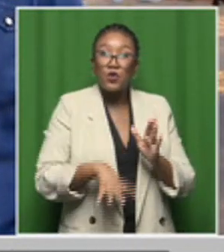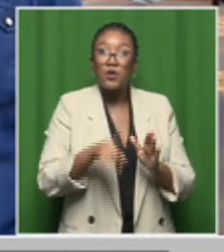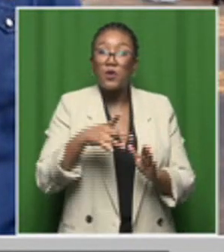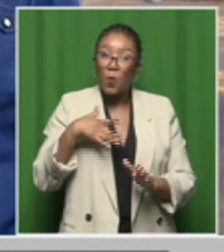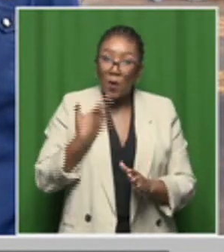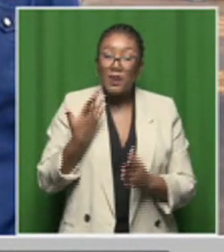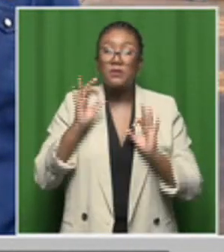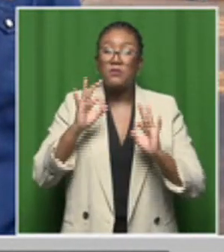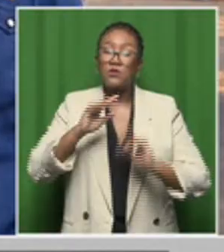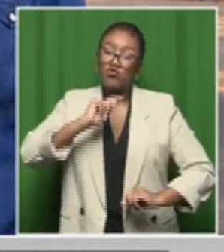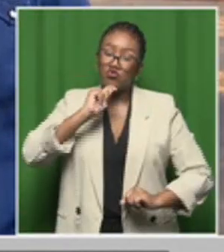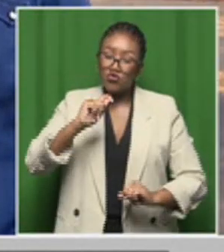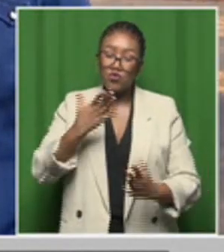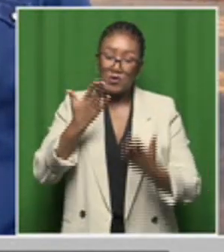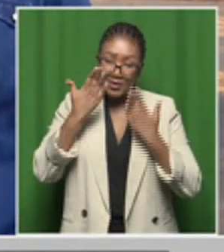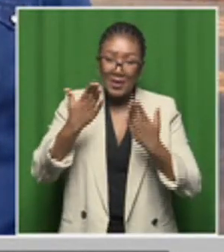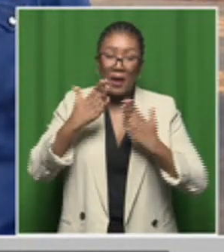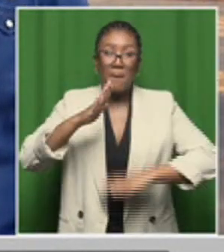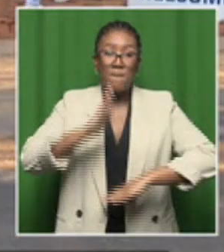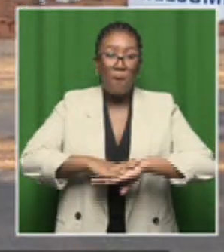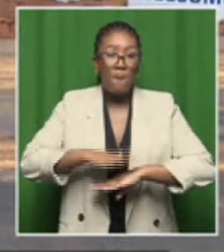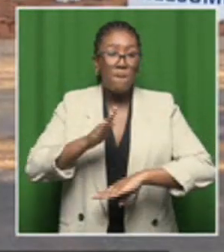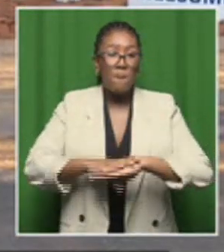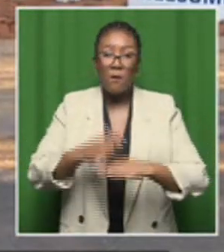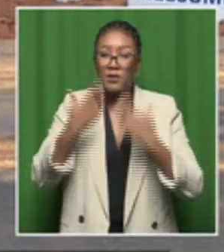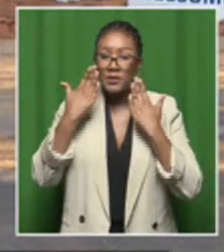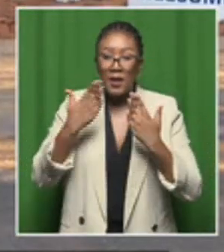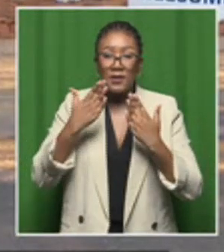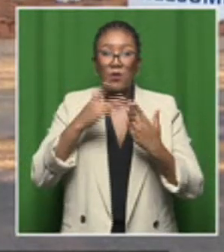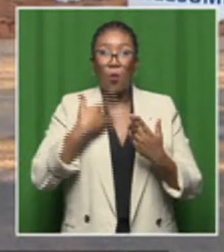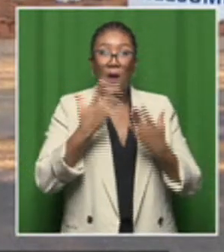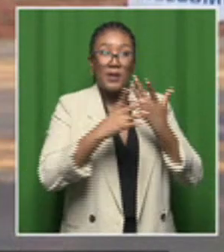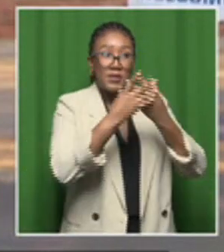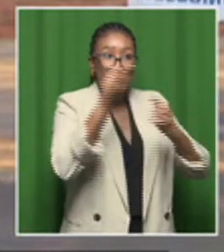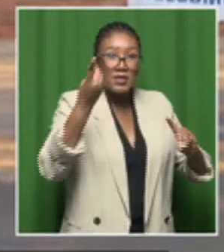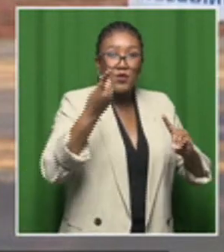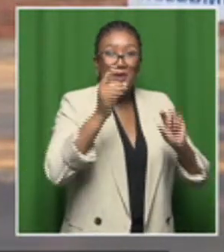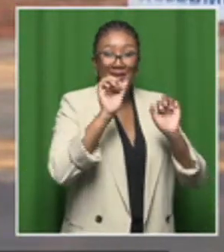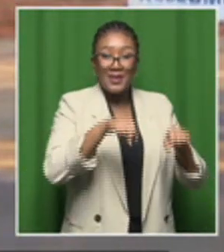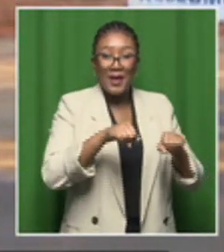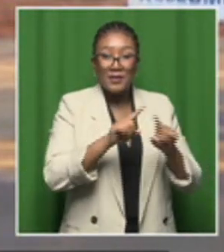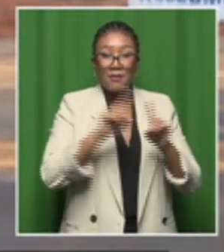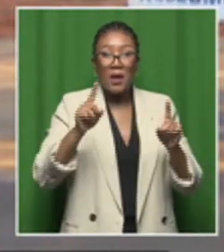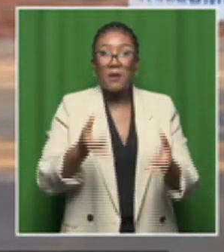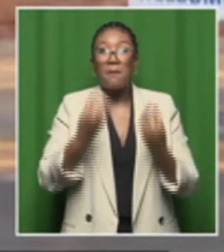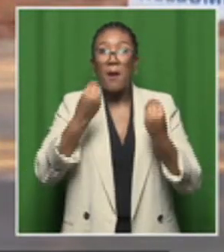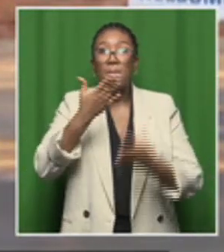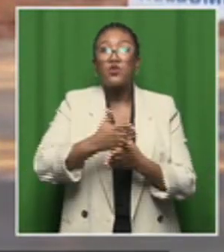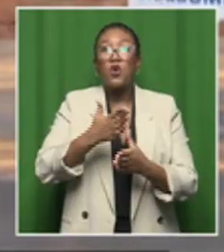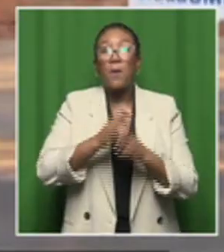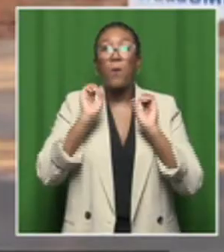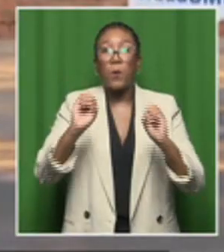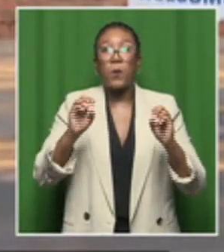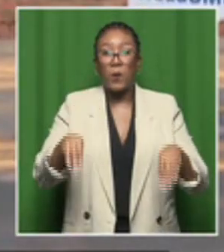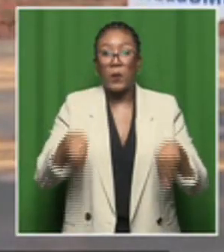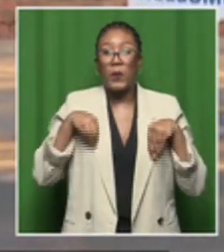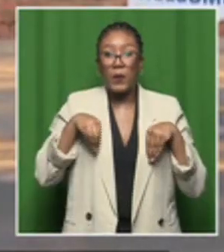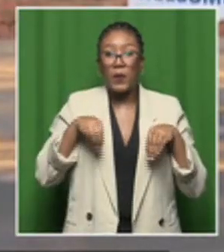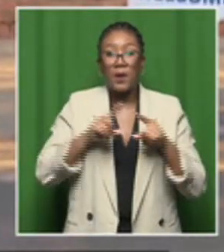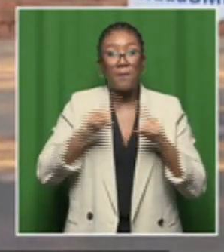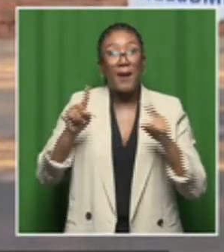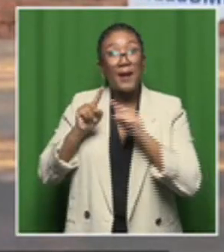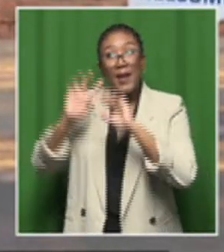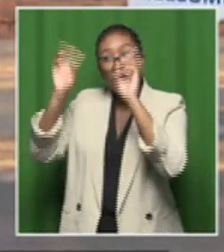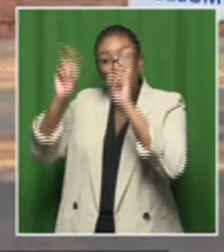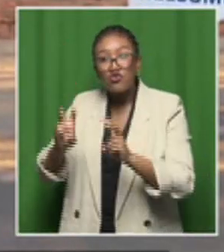to further their education by going and getting this degree, and then not finding work. However,